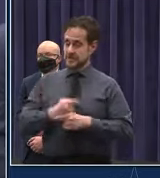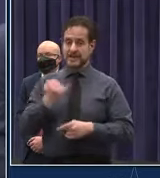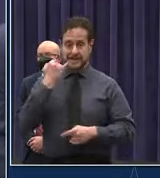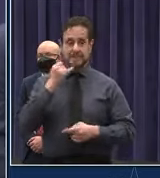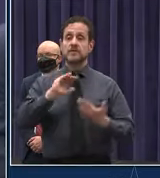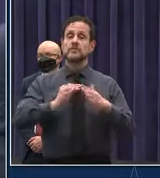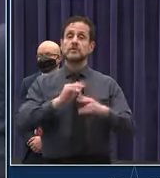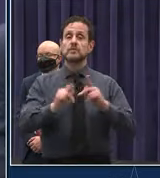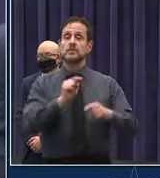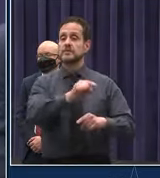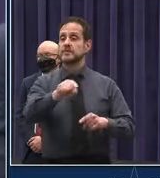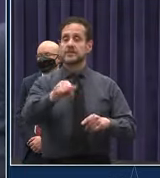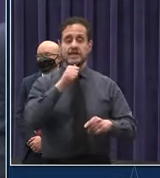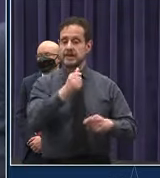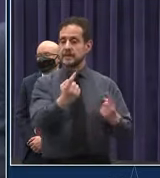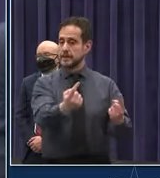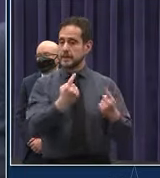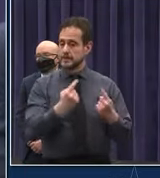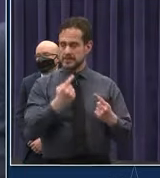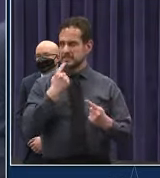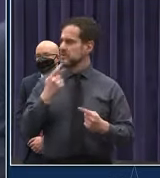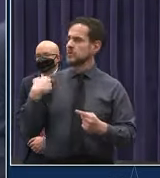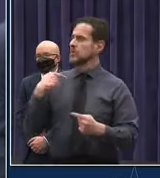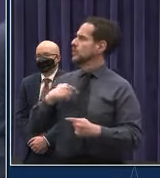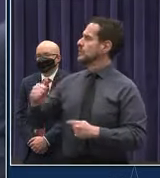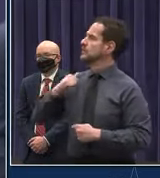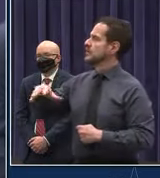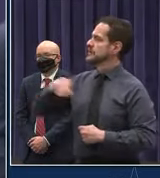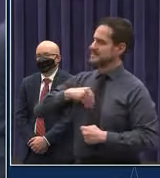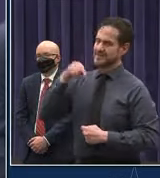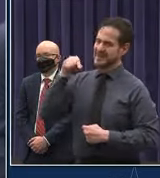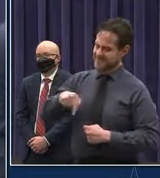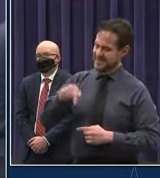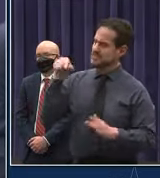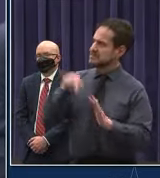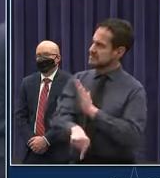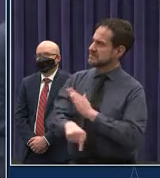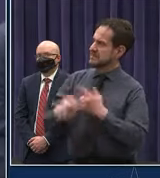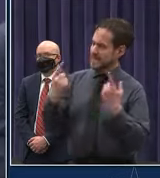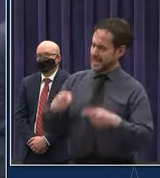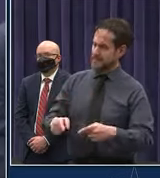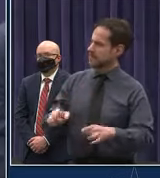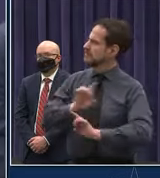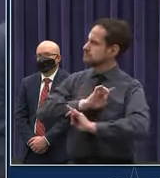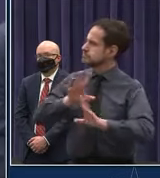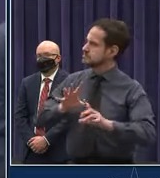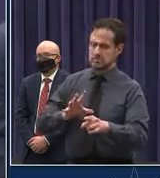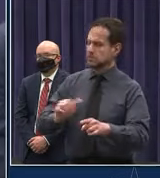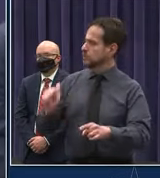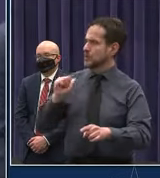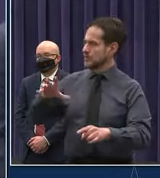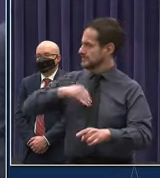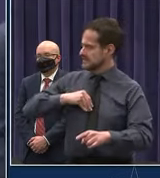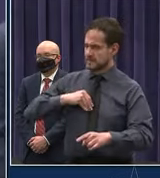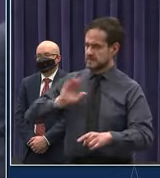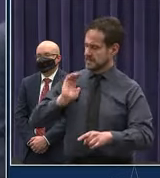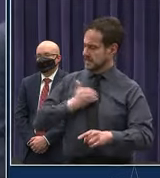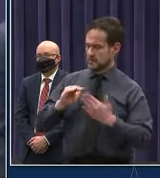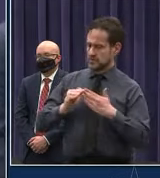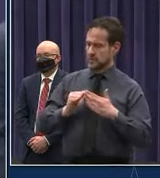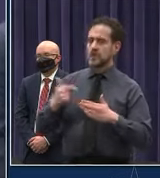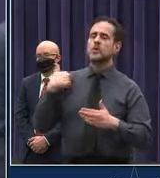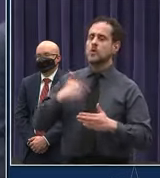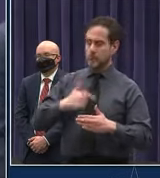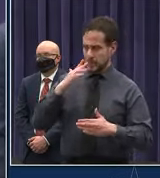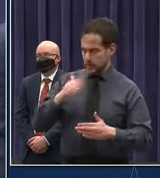year? And I think, as the superintendent just said, we are seeing communities rise up